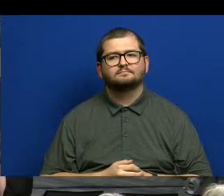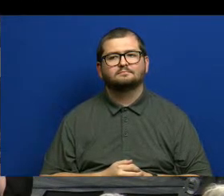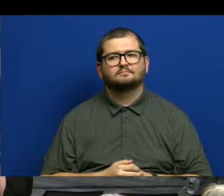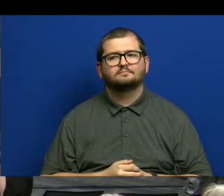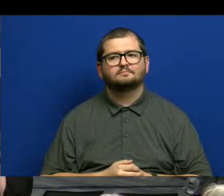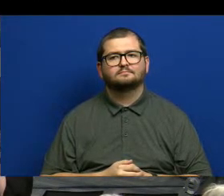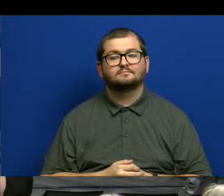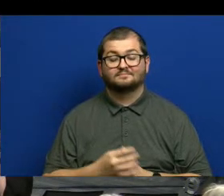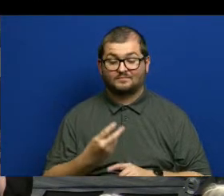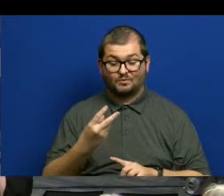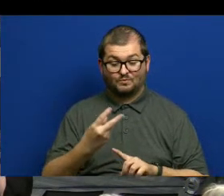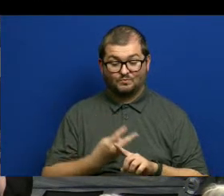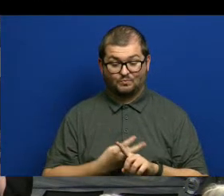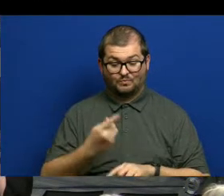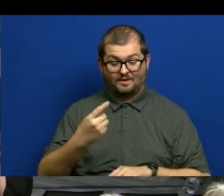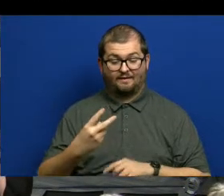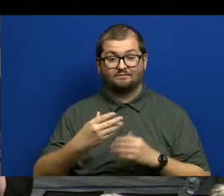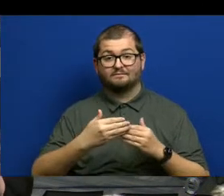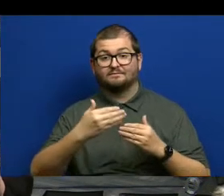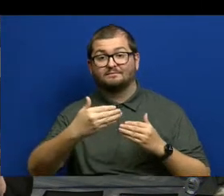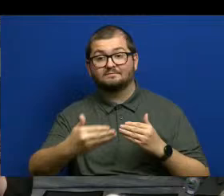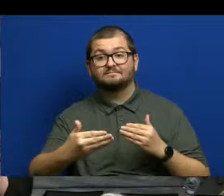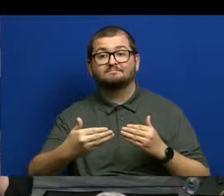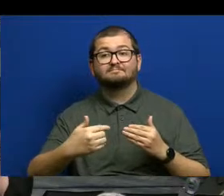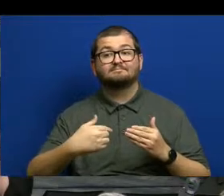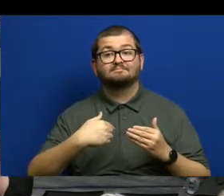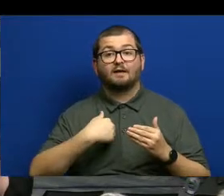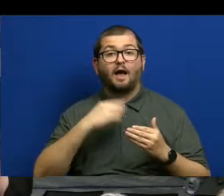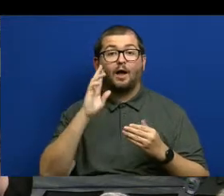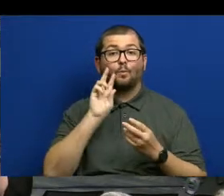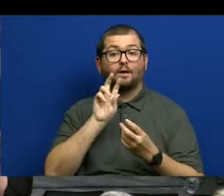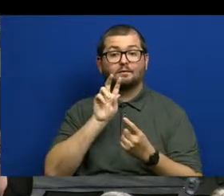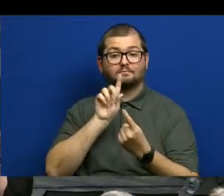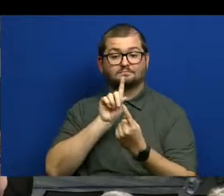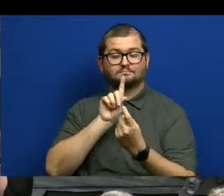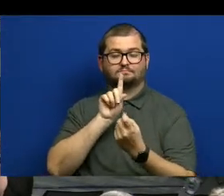In 2.5 months, I will be sitting on your side.